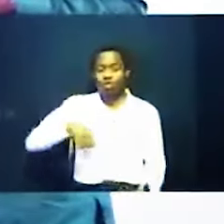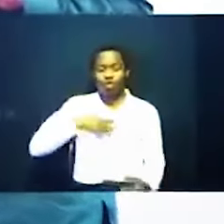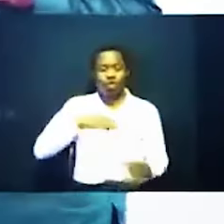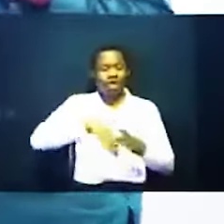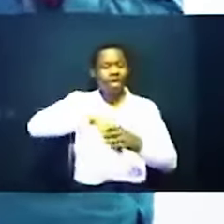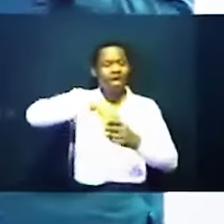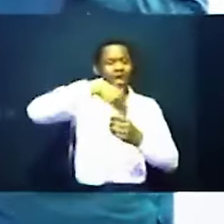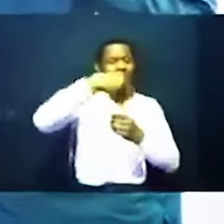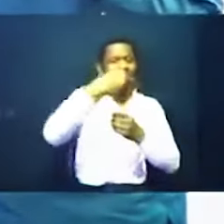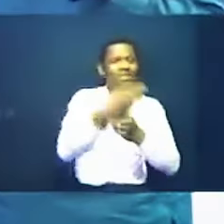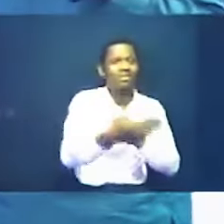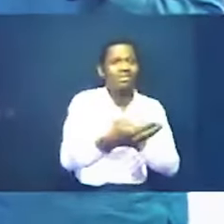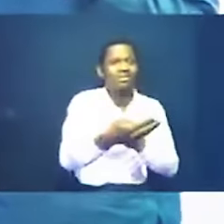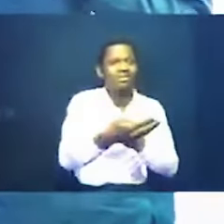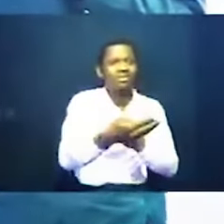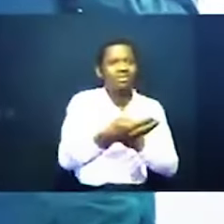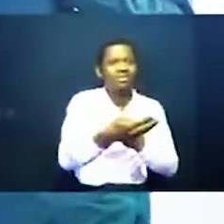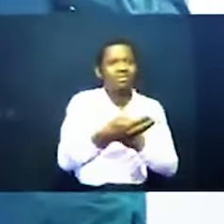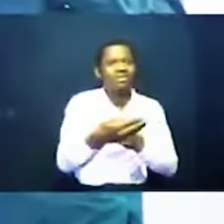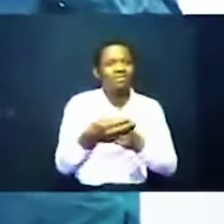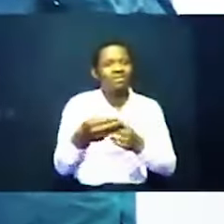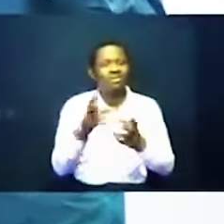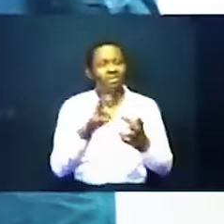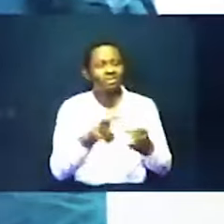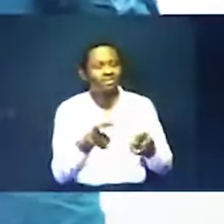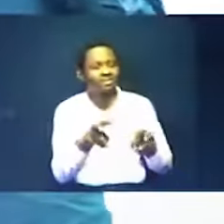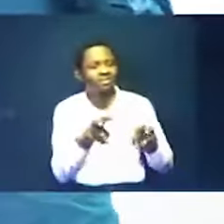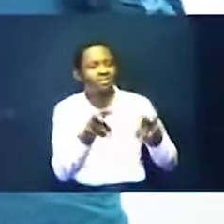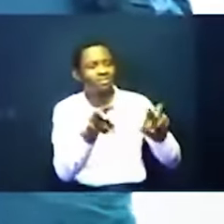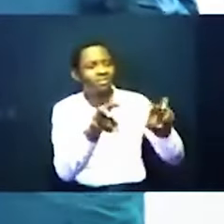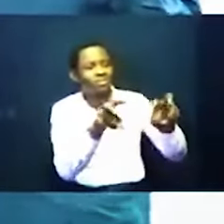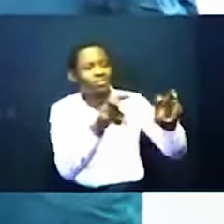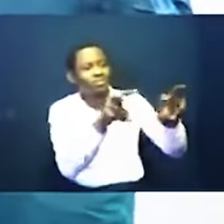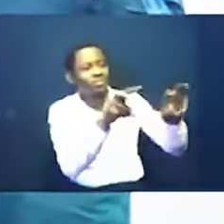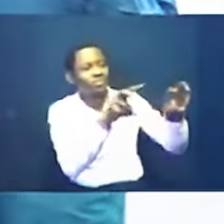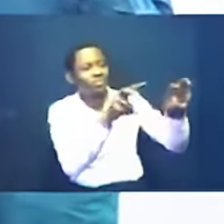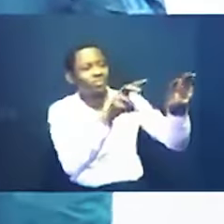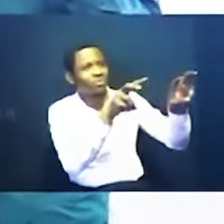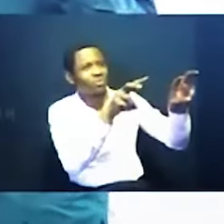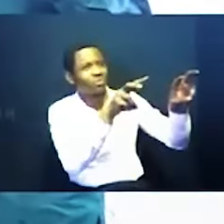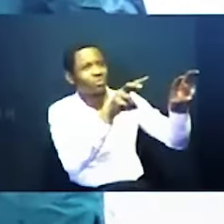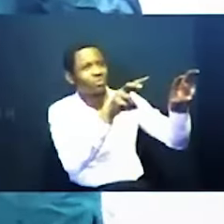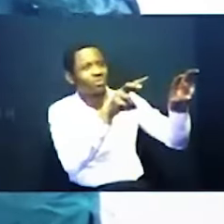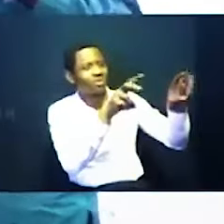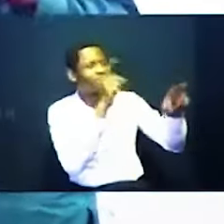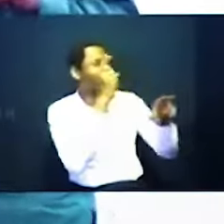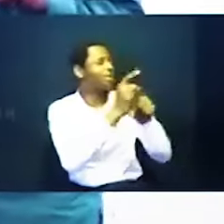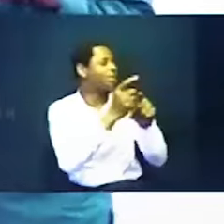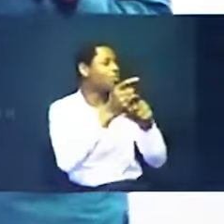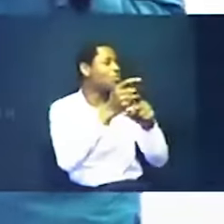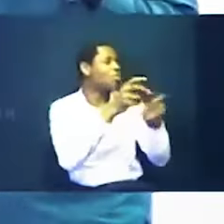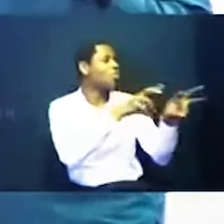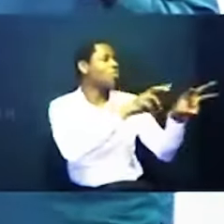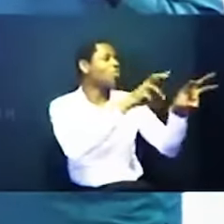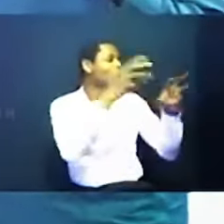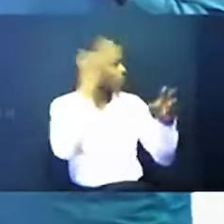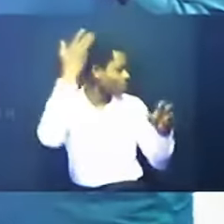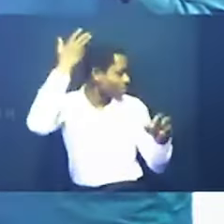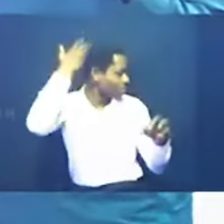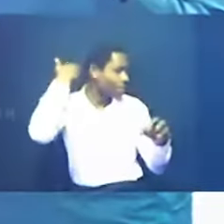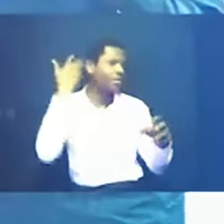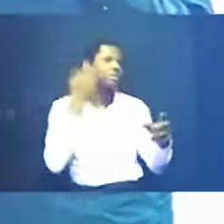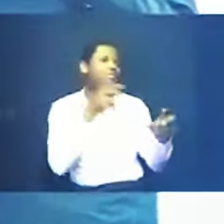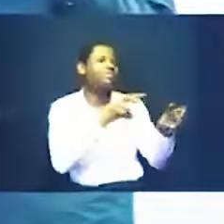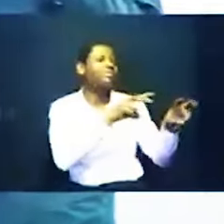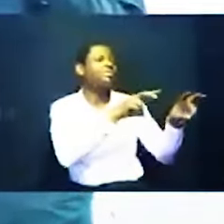you know, PA and you feared. And we're looking at him. And you're beshen, near shen, we're just looking at his back. Not your shen, chia. And